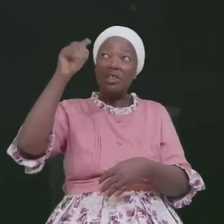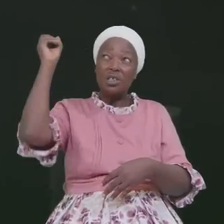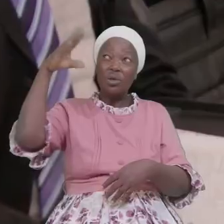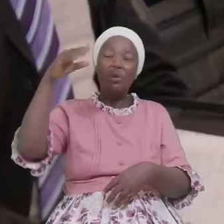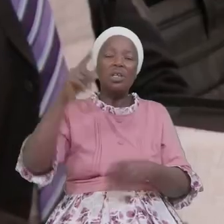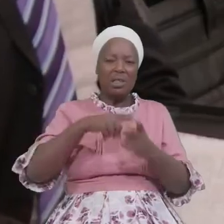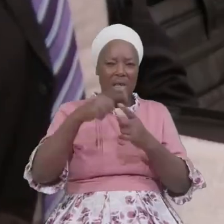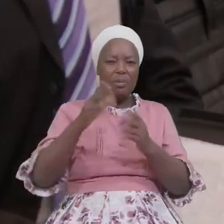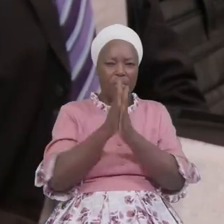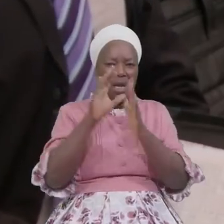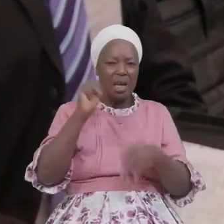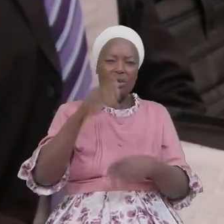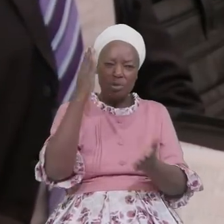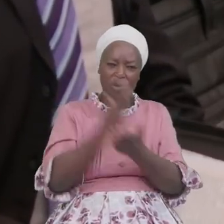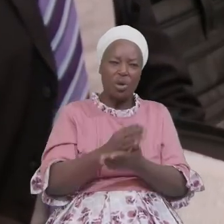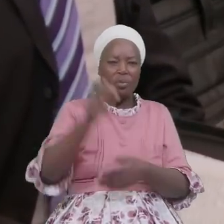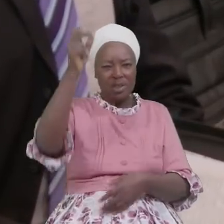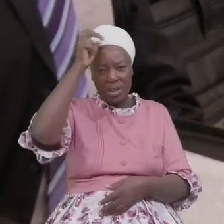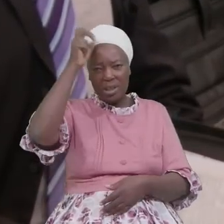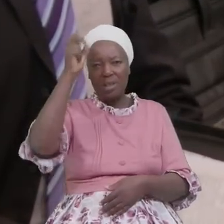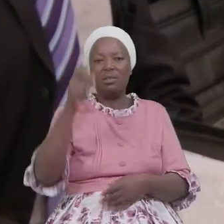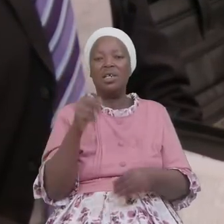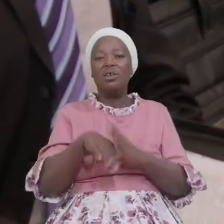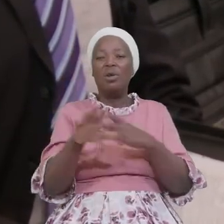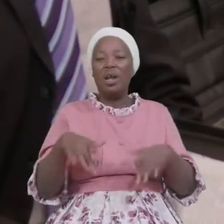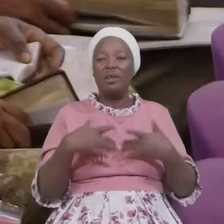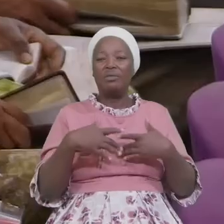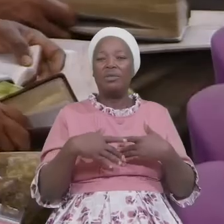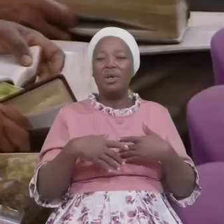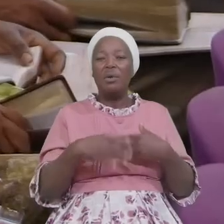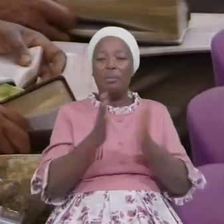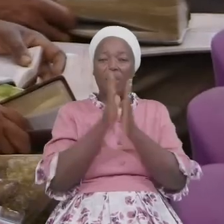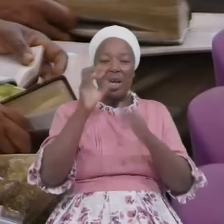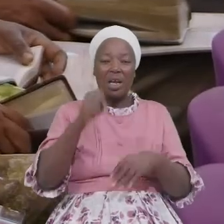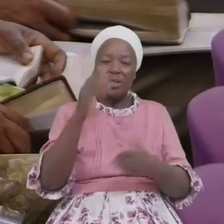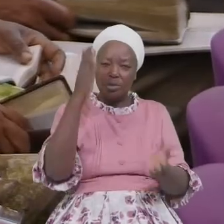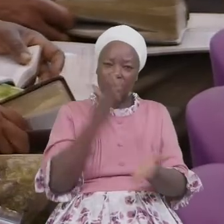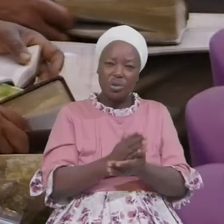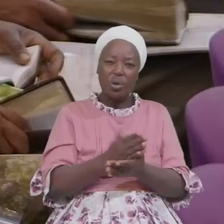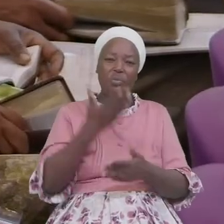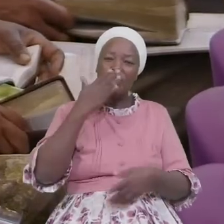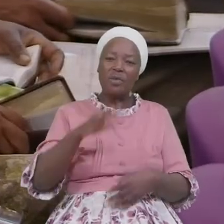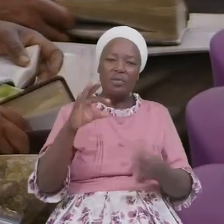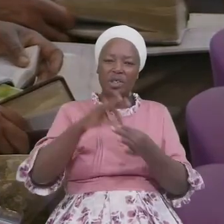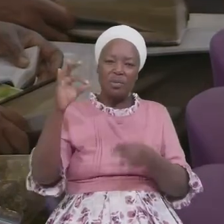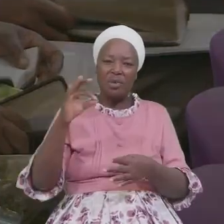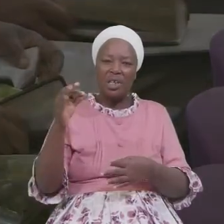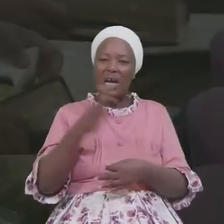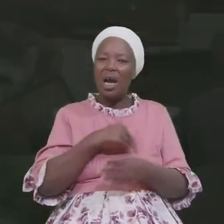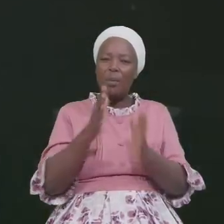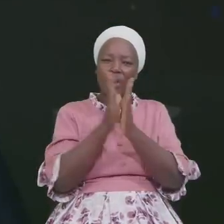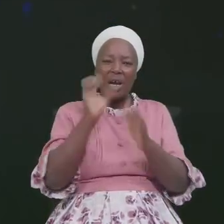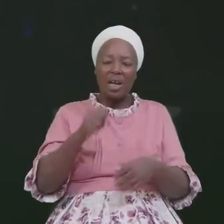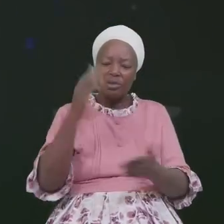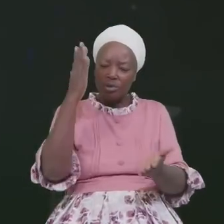Satan. Prayer can stop evil spirit. Prayer can stop that sickness that